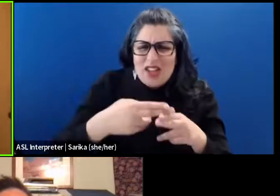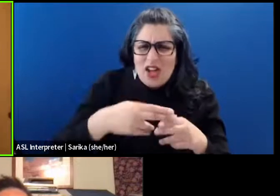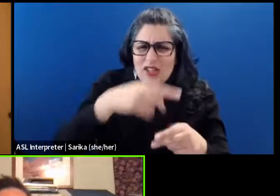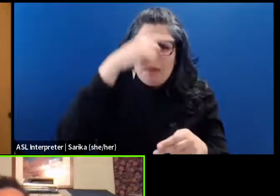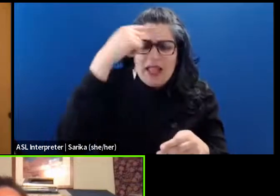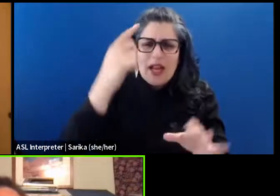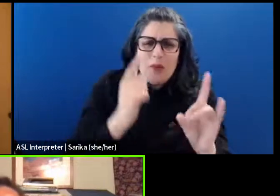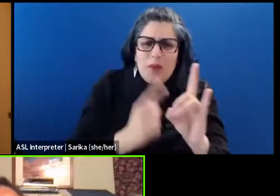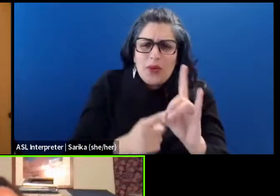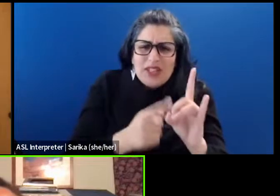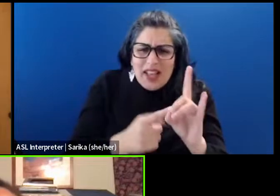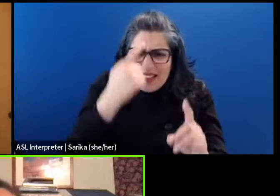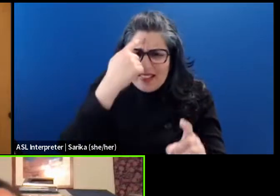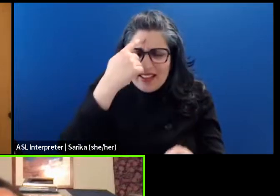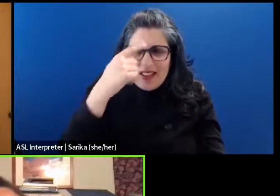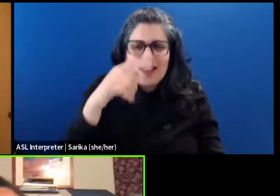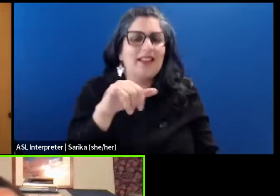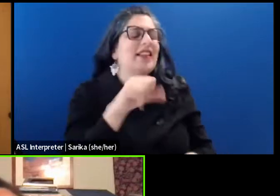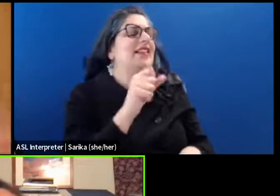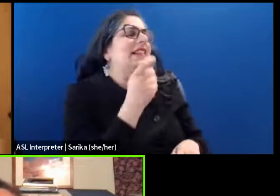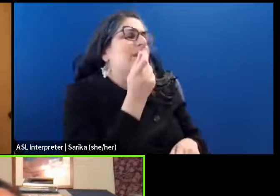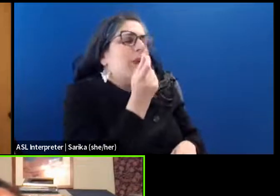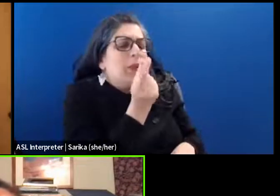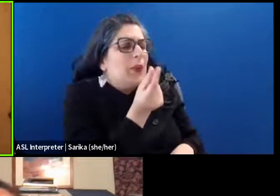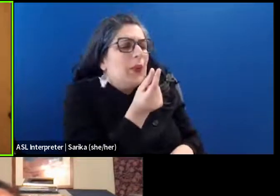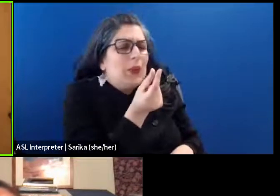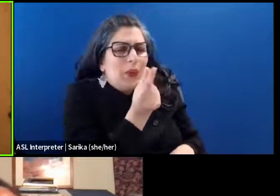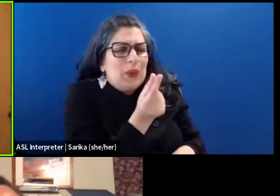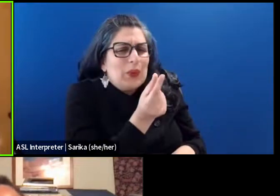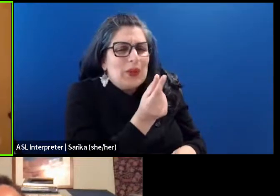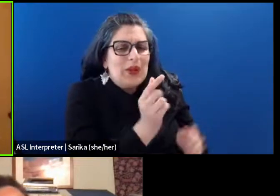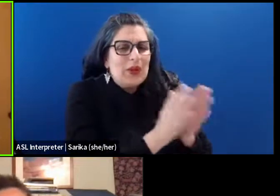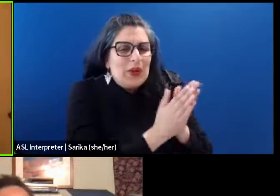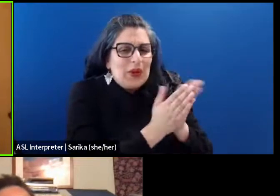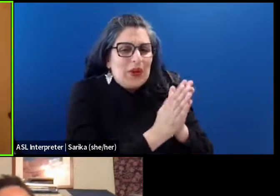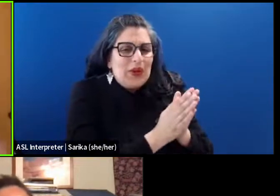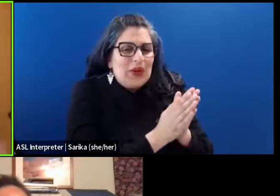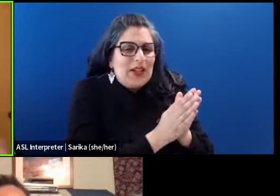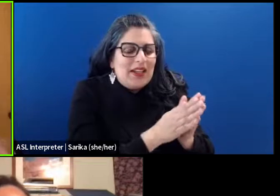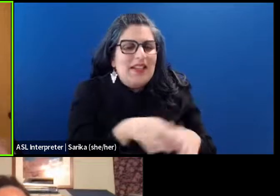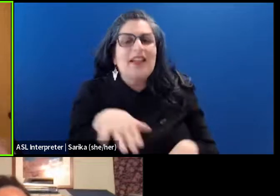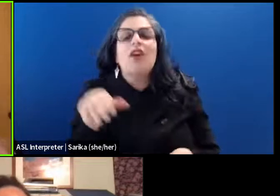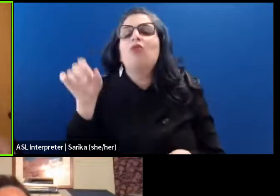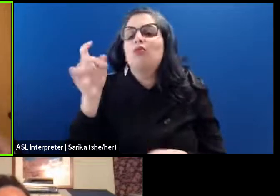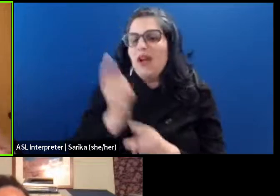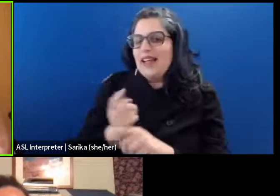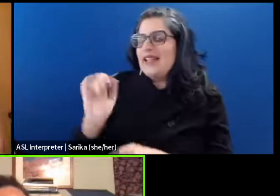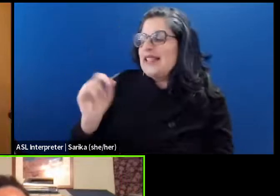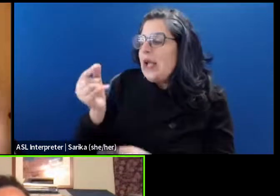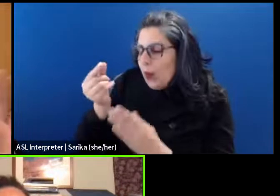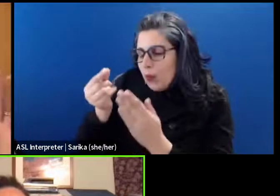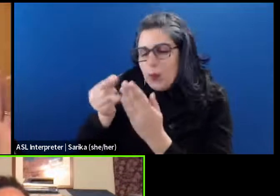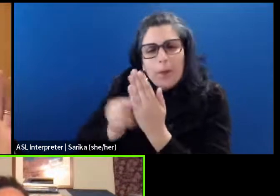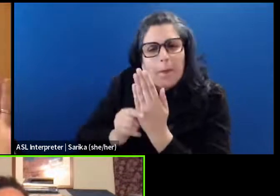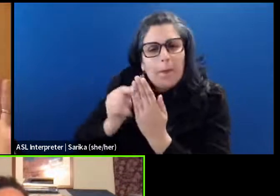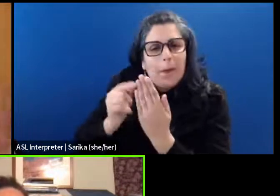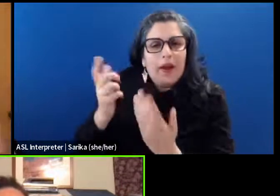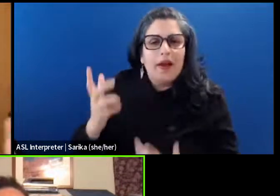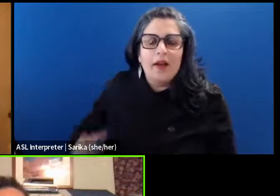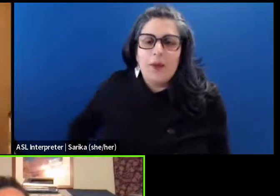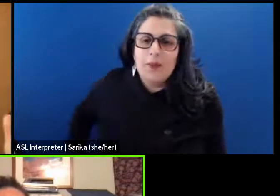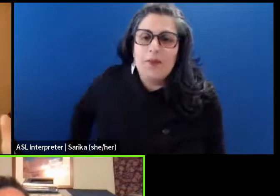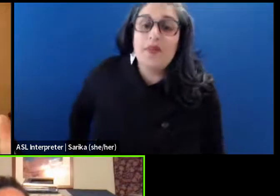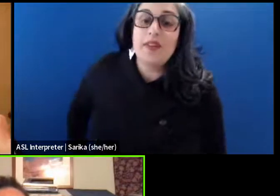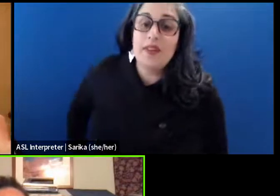that right? I believe so. It's a tiny little book. Yeah. Yeah. It's kind of a pamphlet like almost, but mm-hmm. he